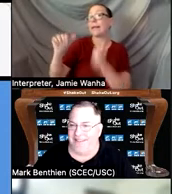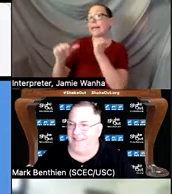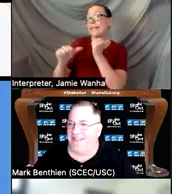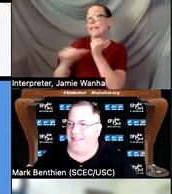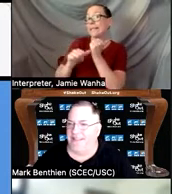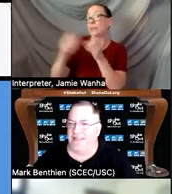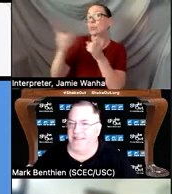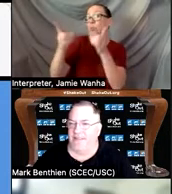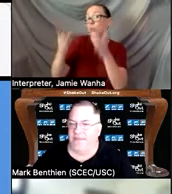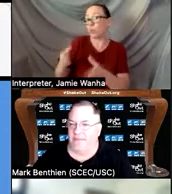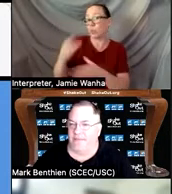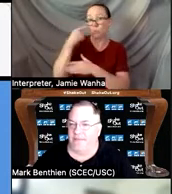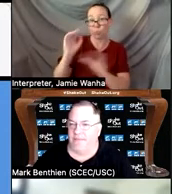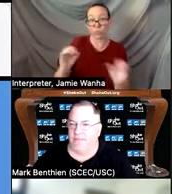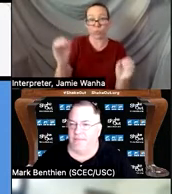Stephen.